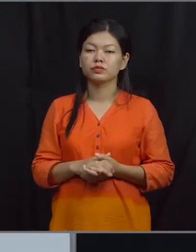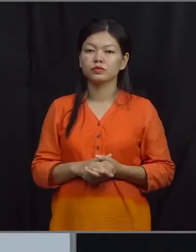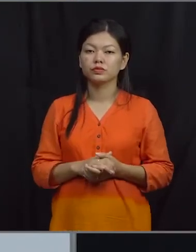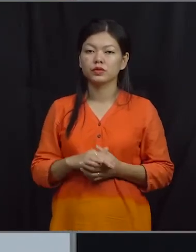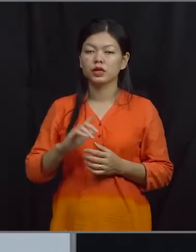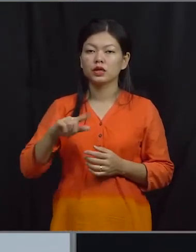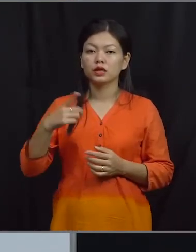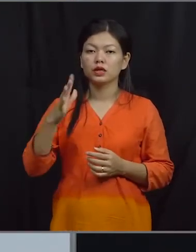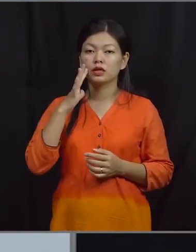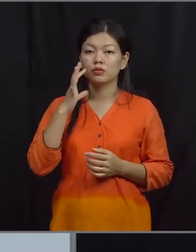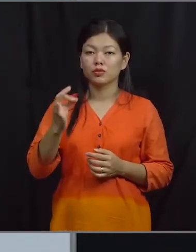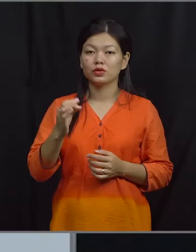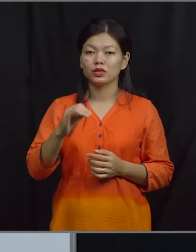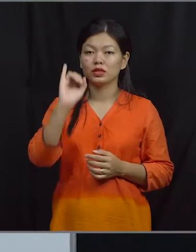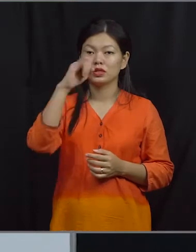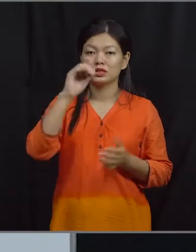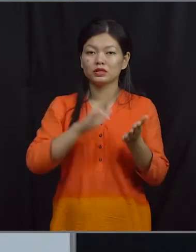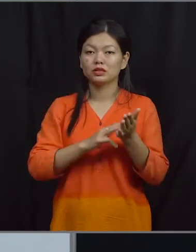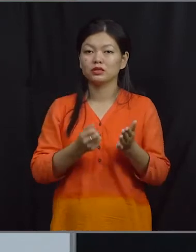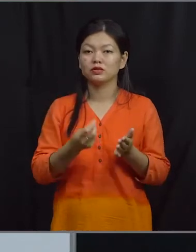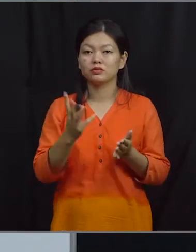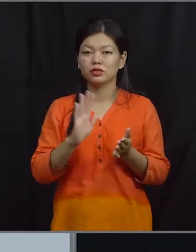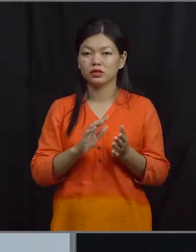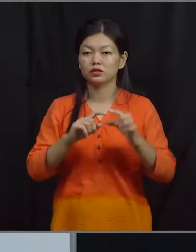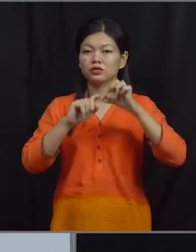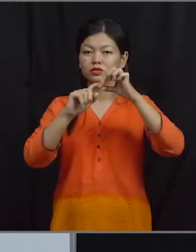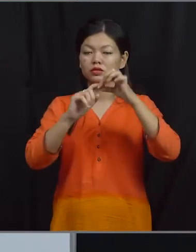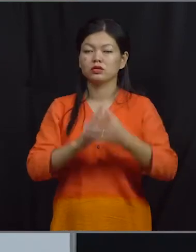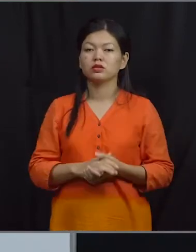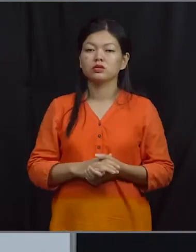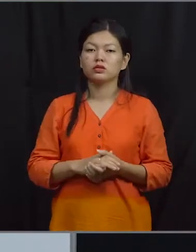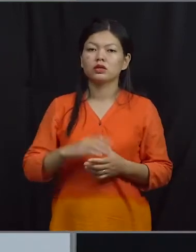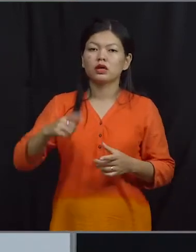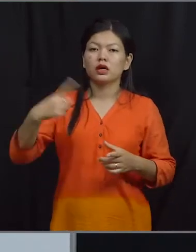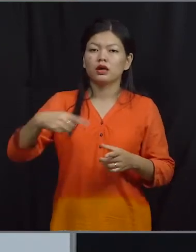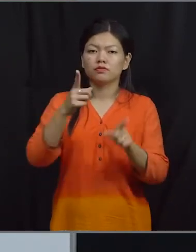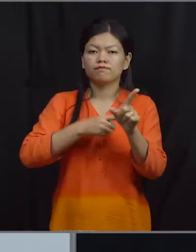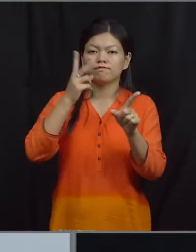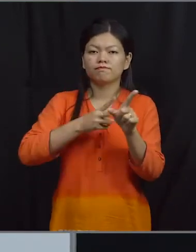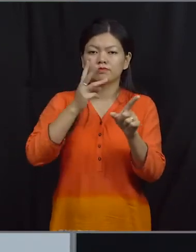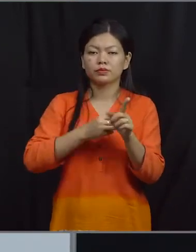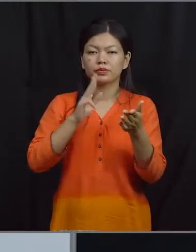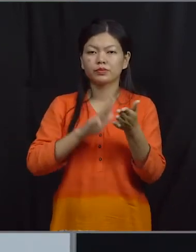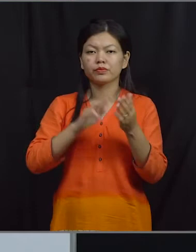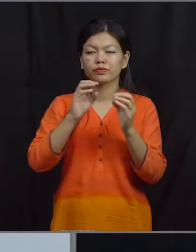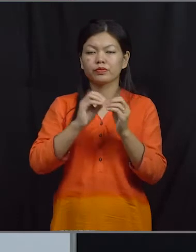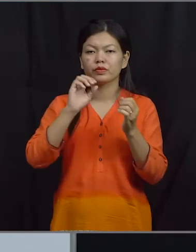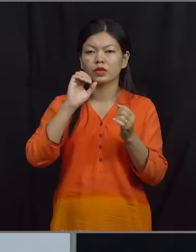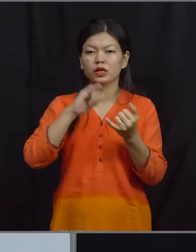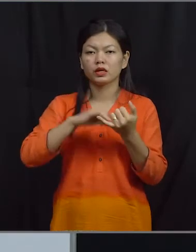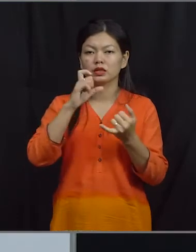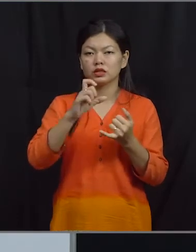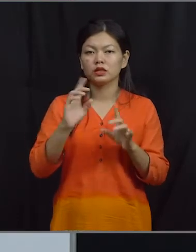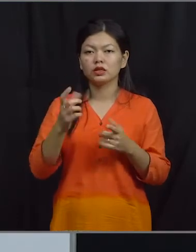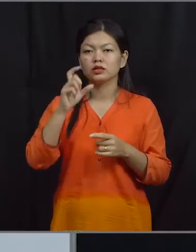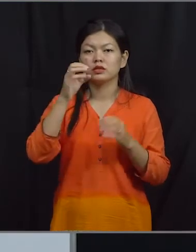important 6-mark question. Okay, every year, both in NBSE and CBSE, we will get one question for 6 mark. So